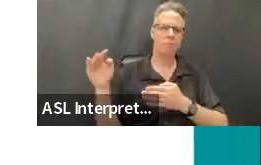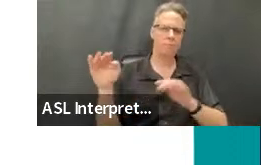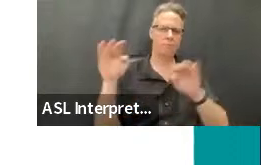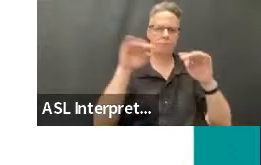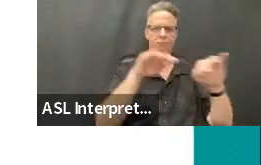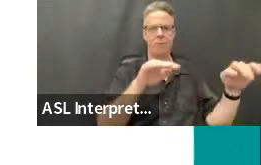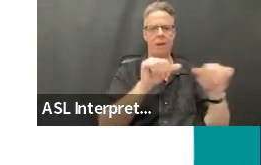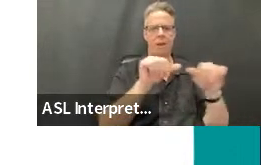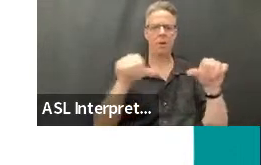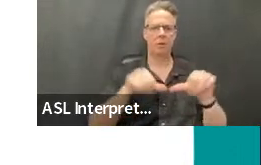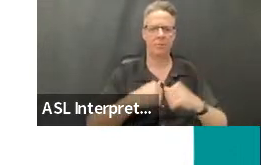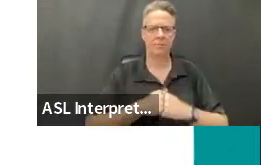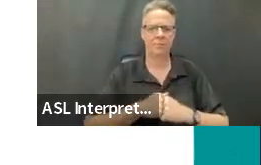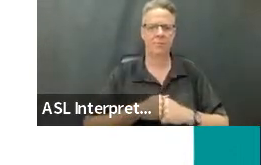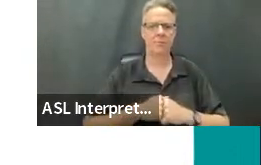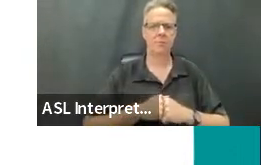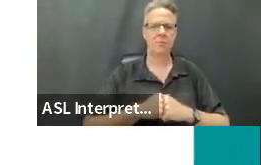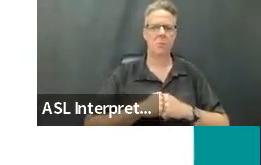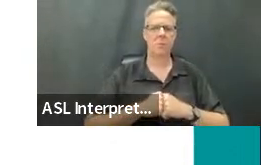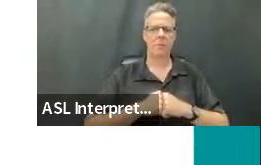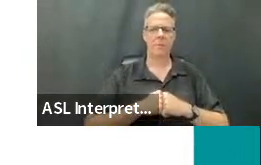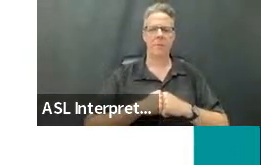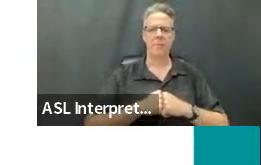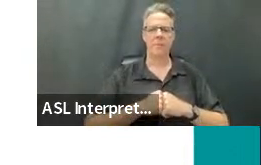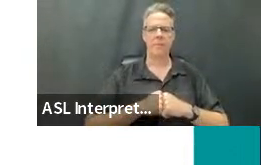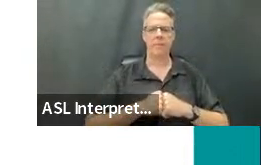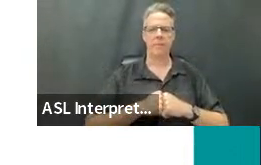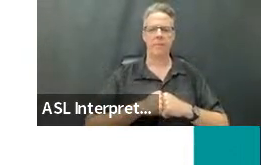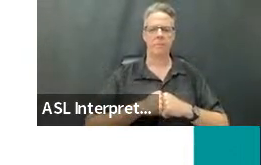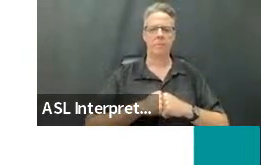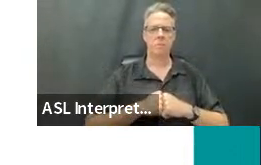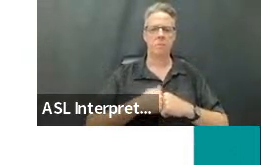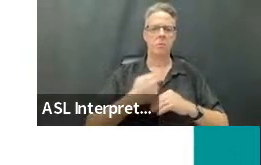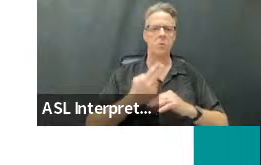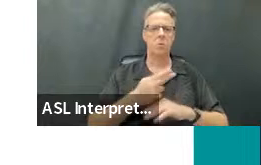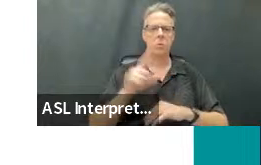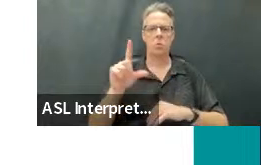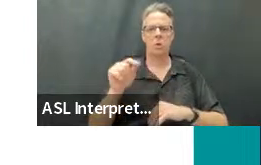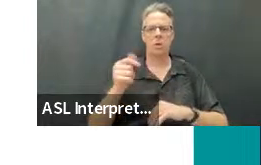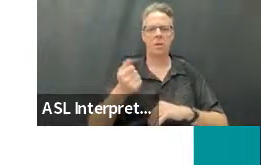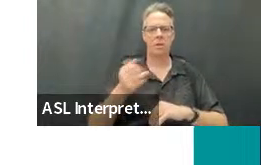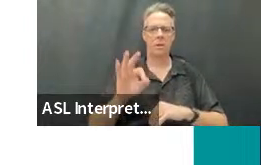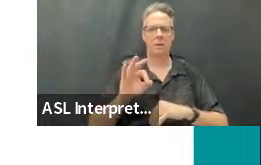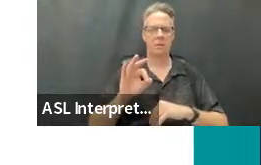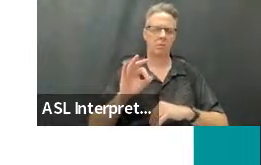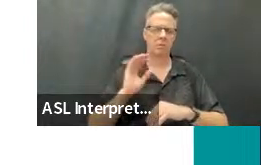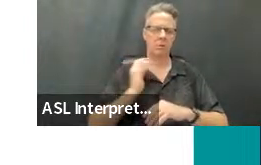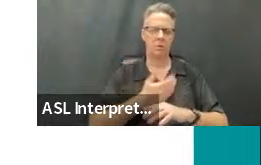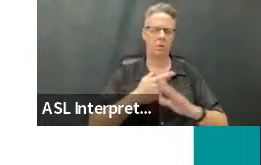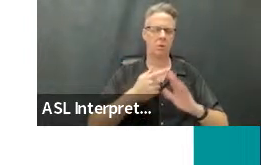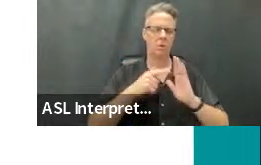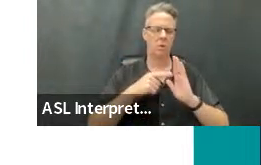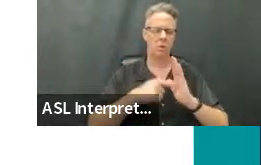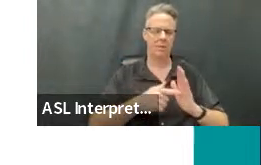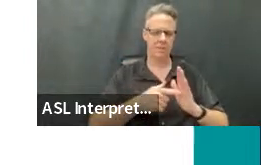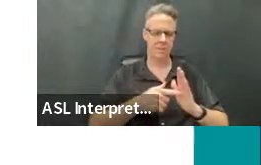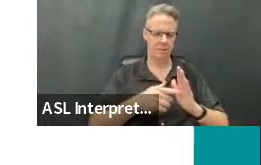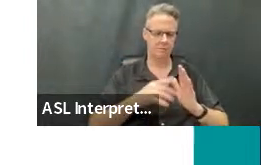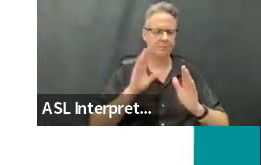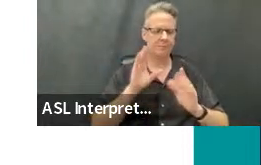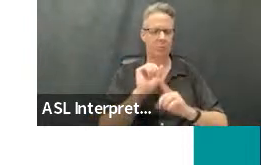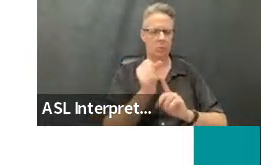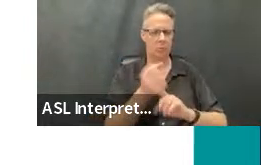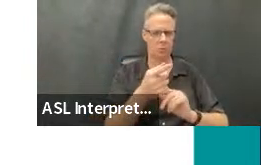slide. So I want to start off with, so we use 2019 as kind of our existing conditions. We've got a